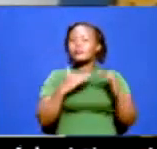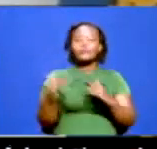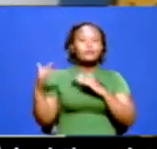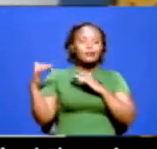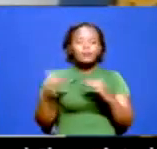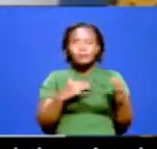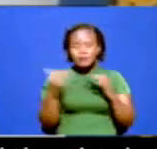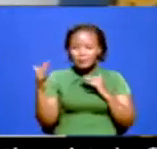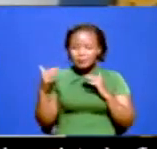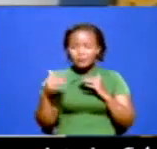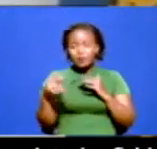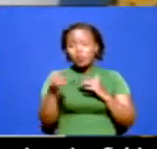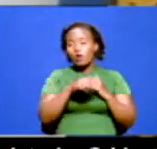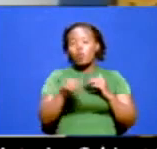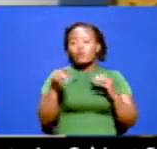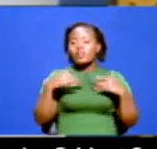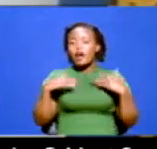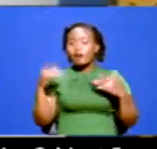in action.